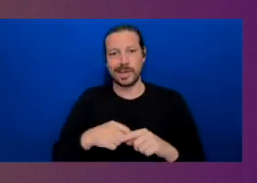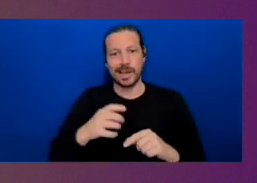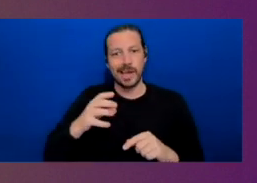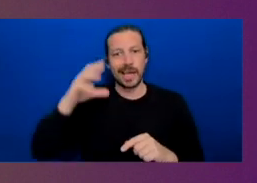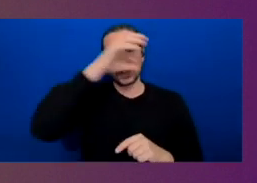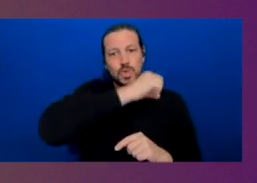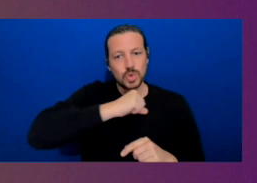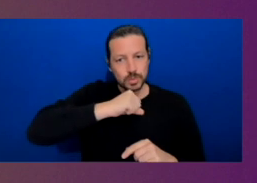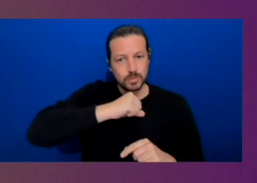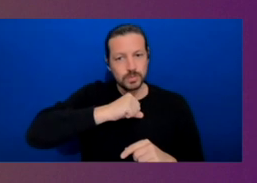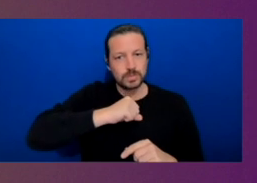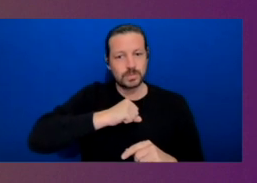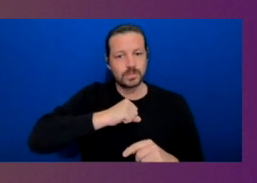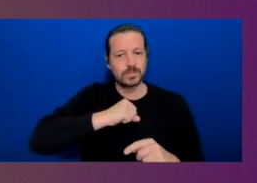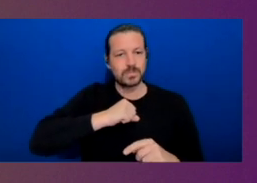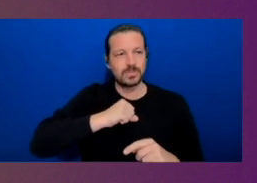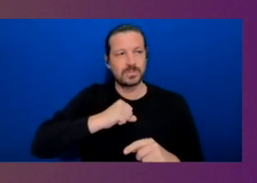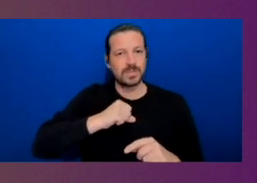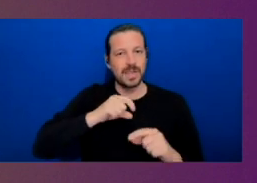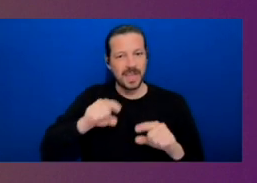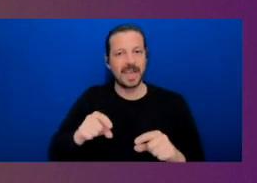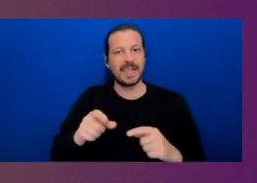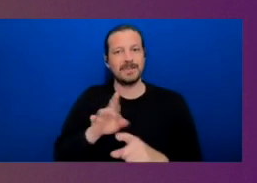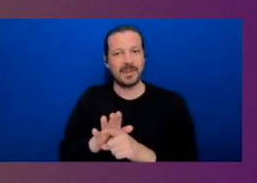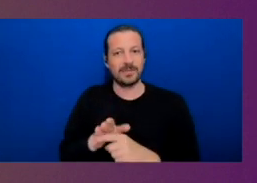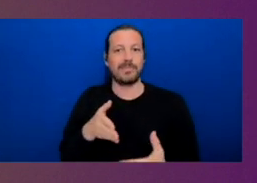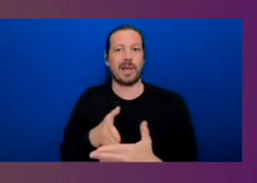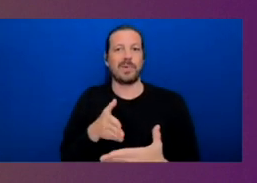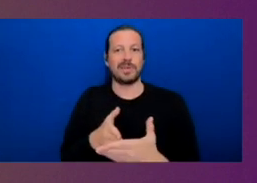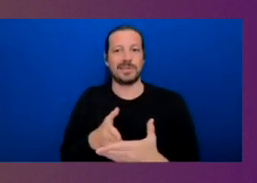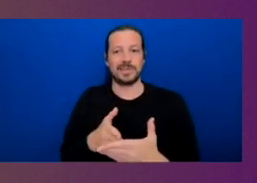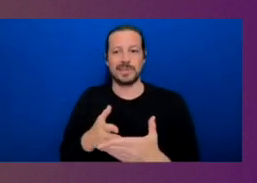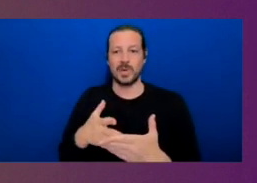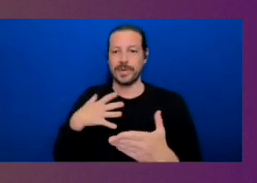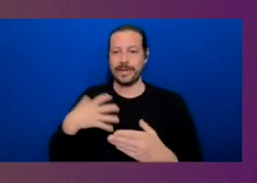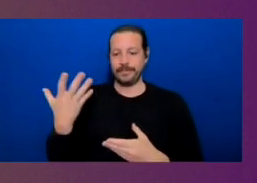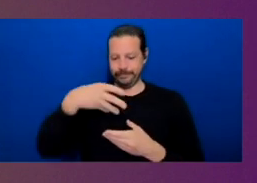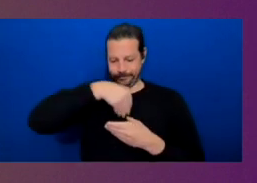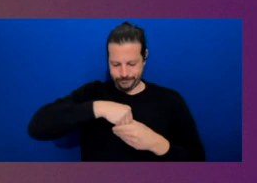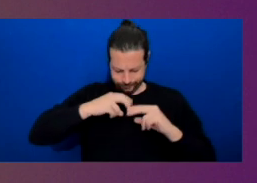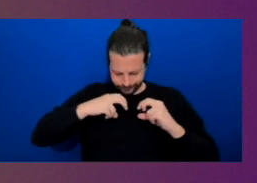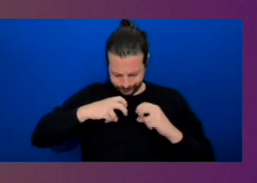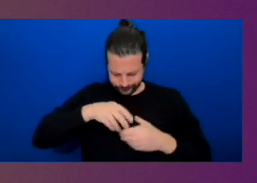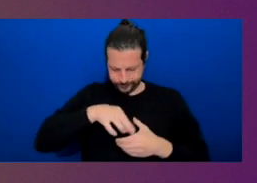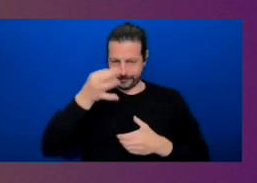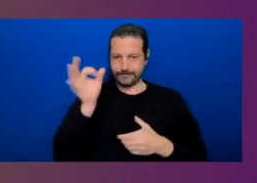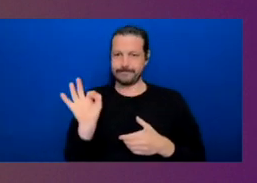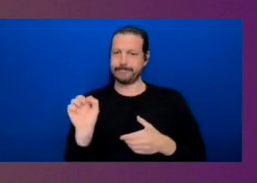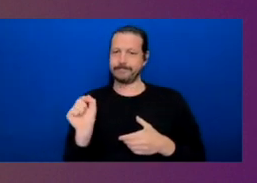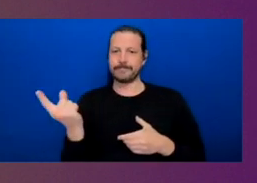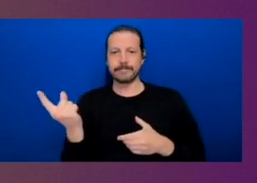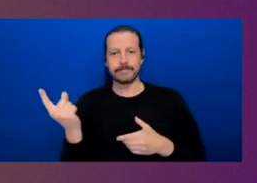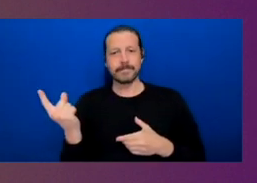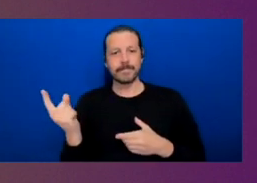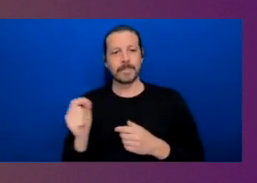society that are barriers to our progression going forward. So get curious about where